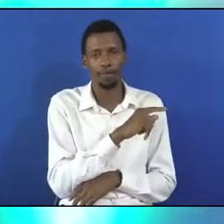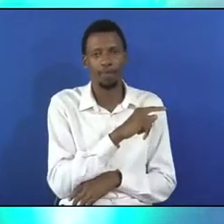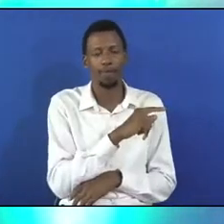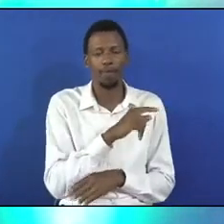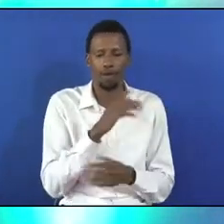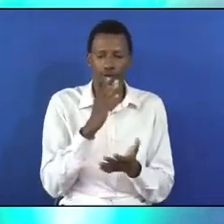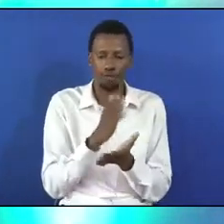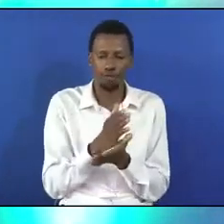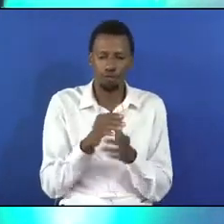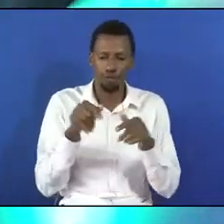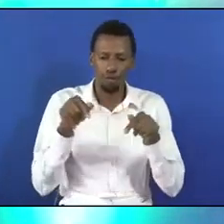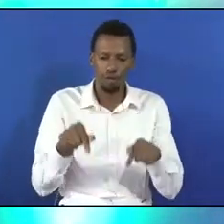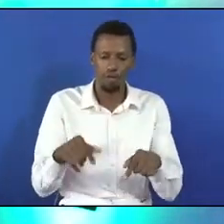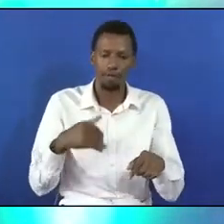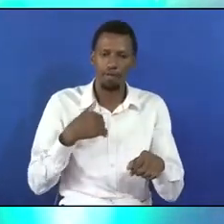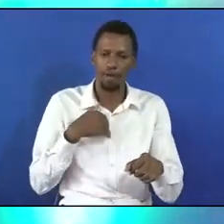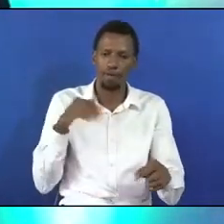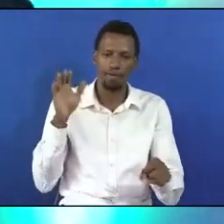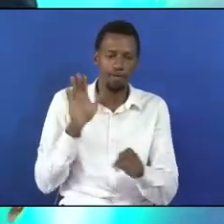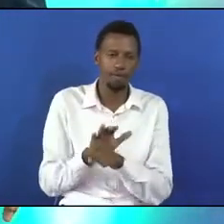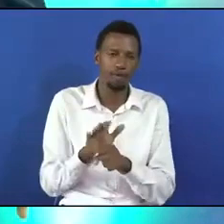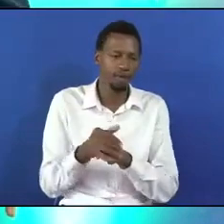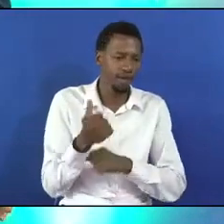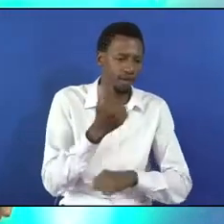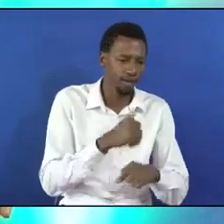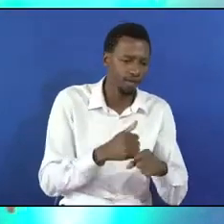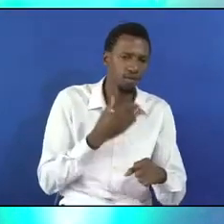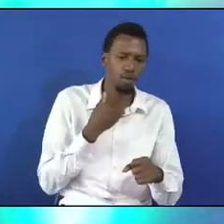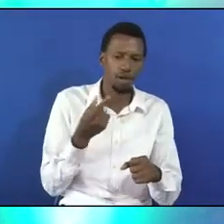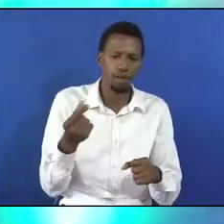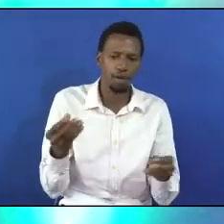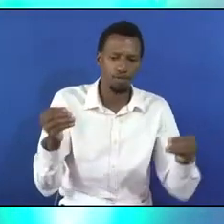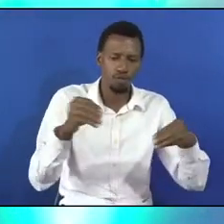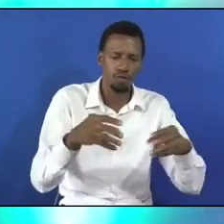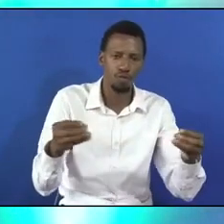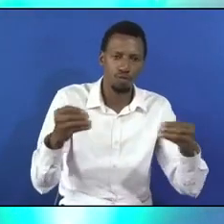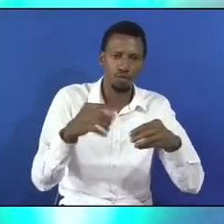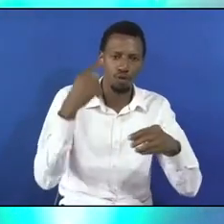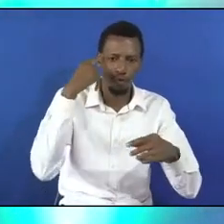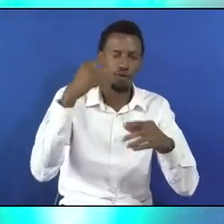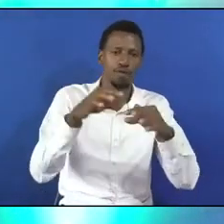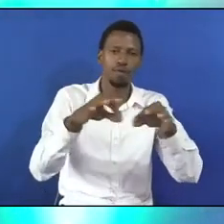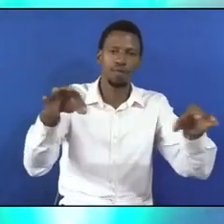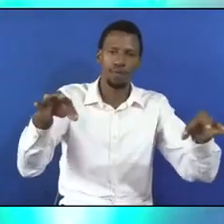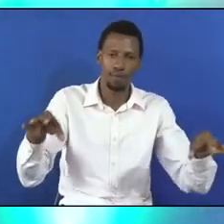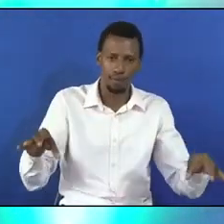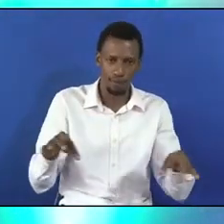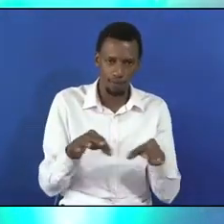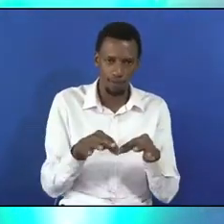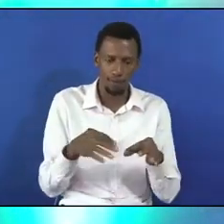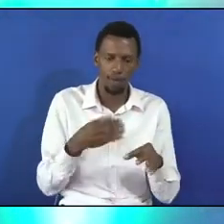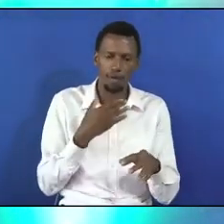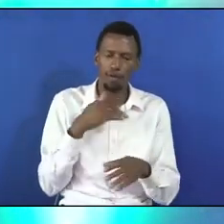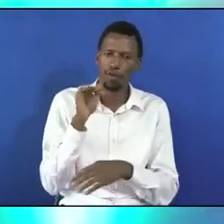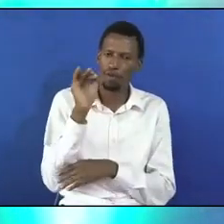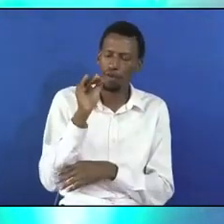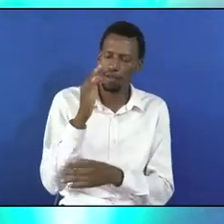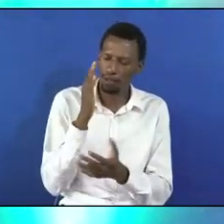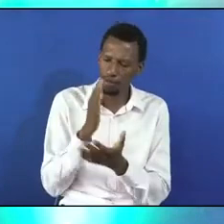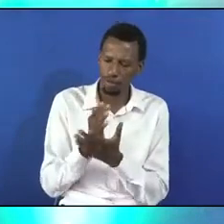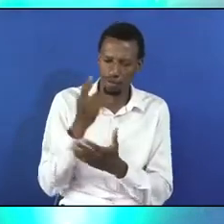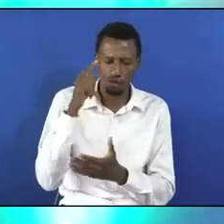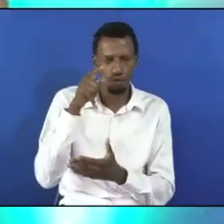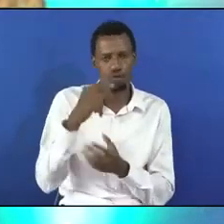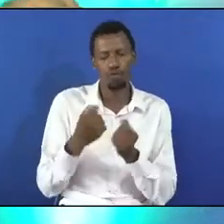of activities. We have fundraising for the field, and we are sincerely requesting for your support.